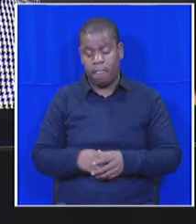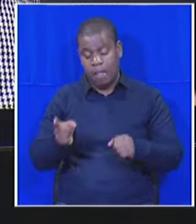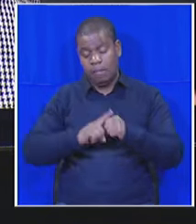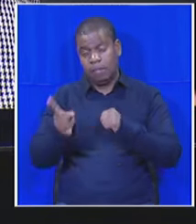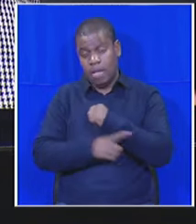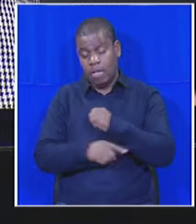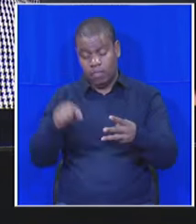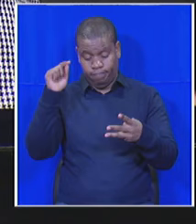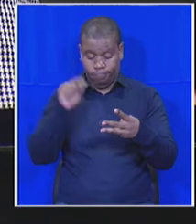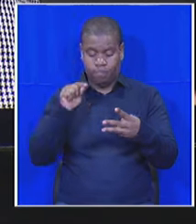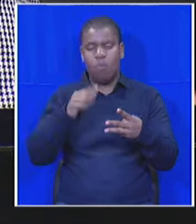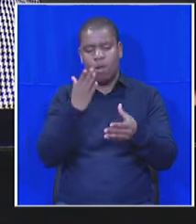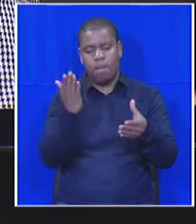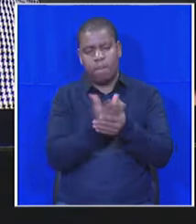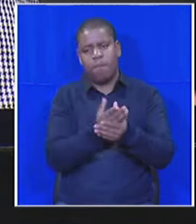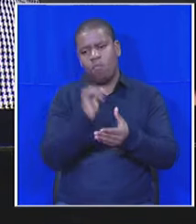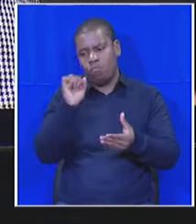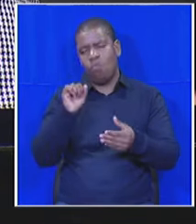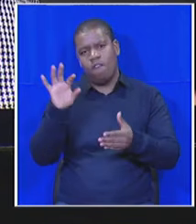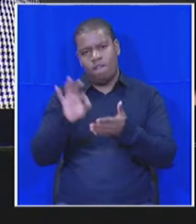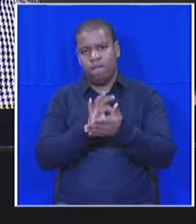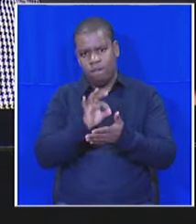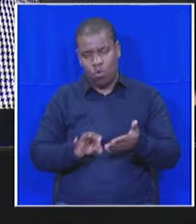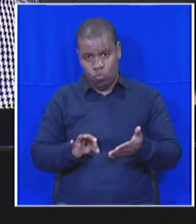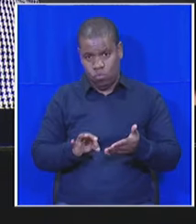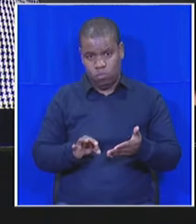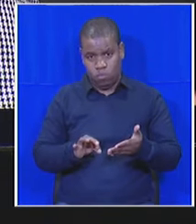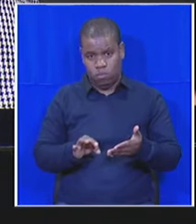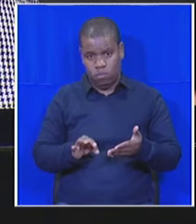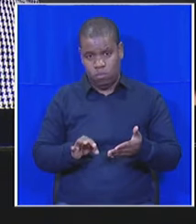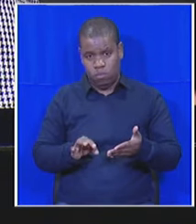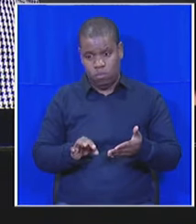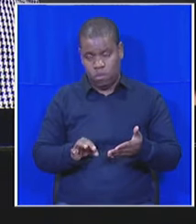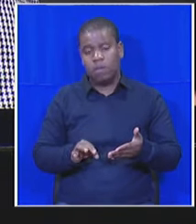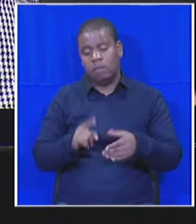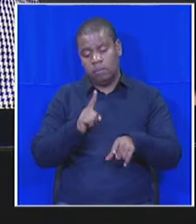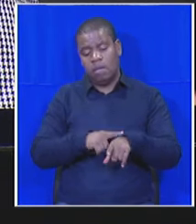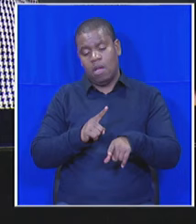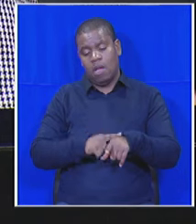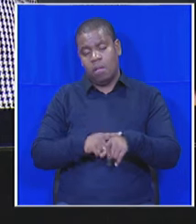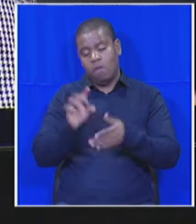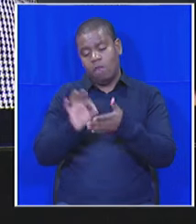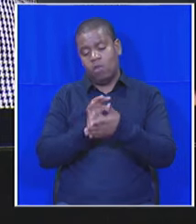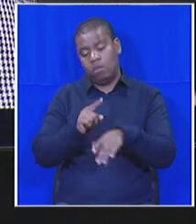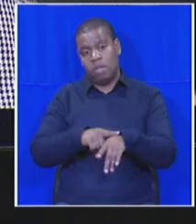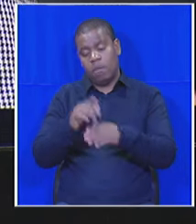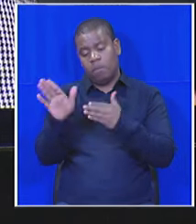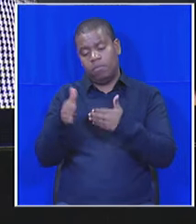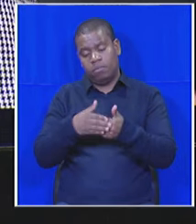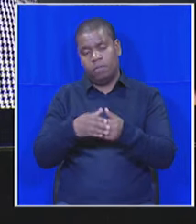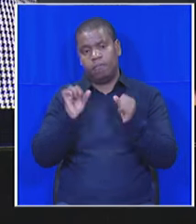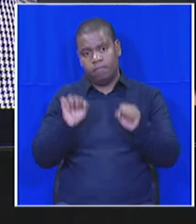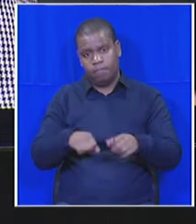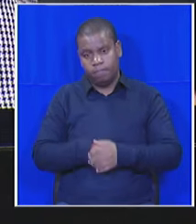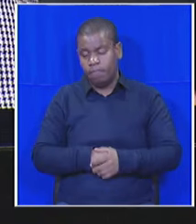button pressed will be recorded as the member's vote when the voting session is closed by the chair. Are